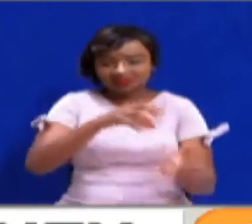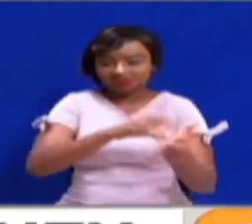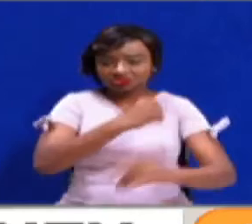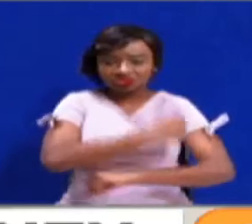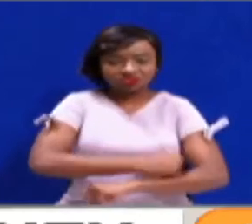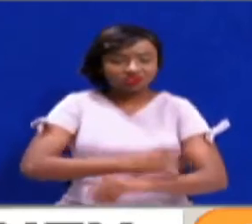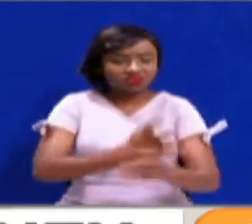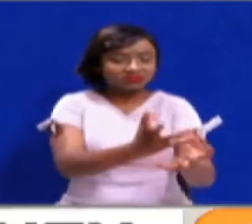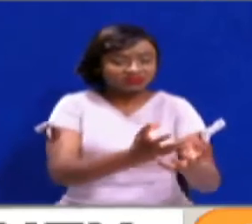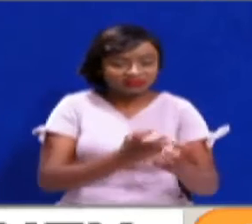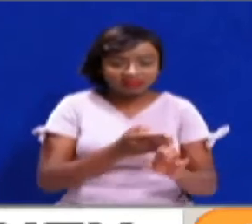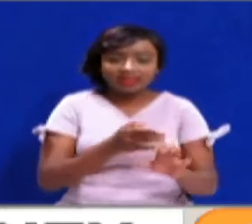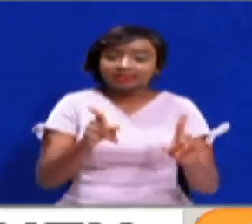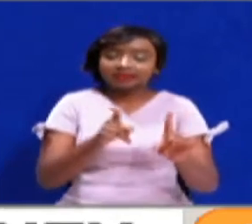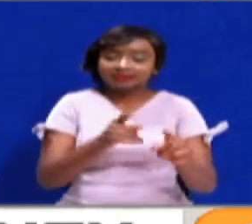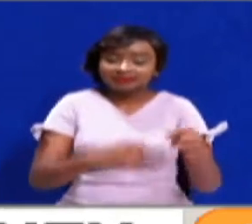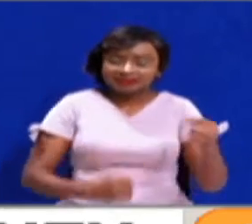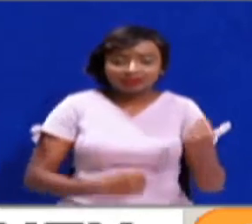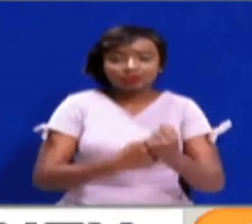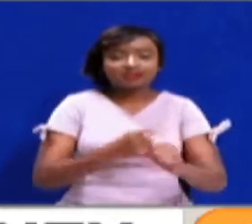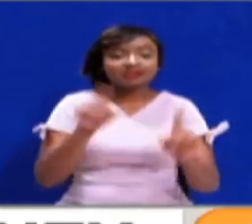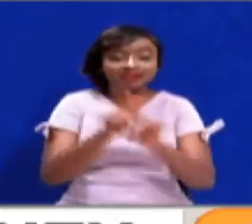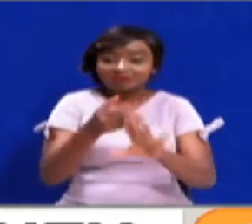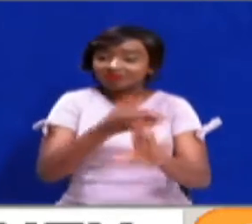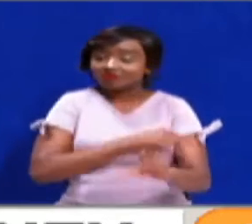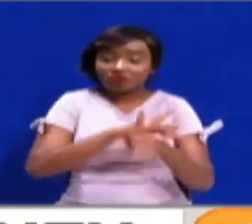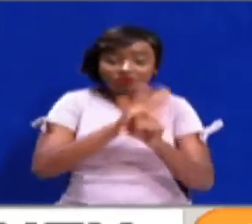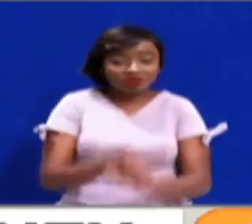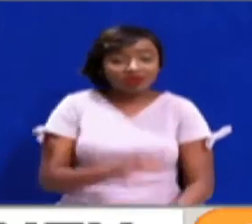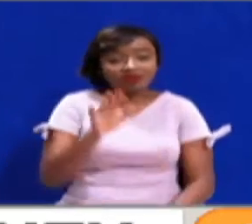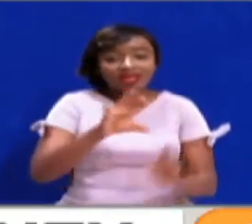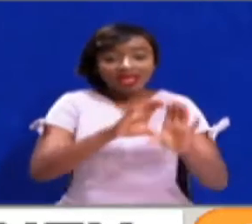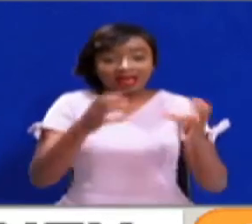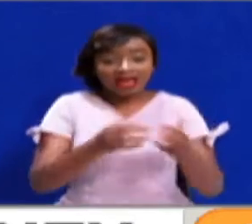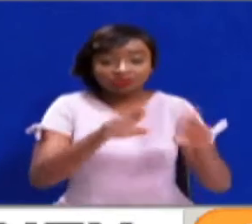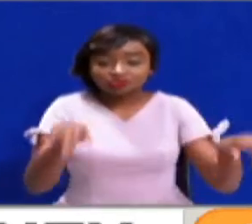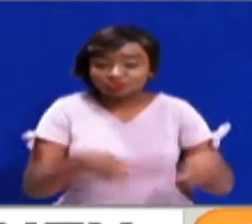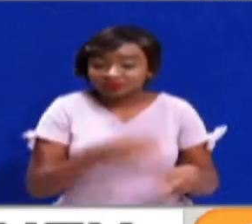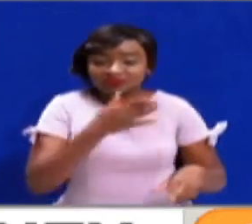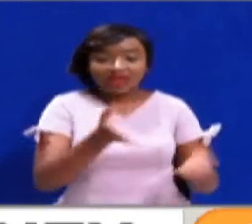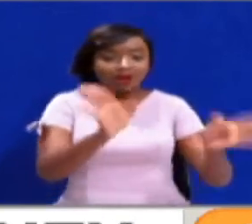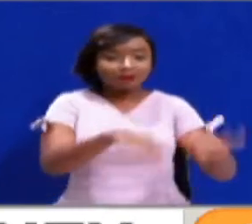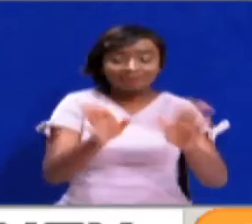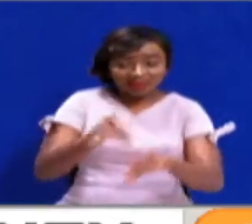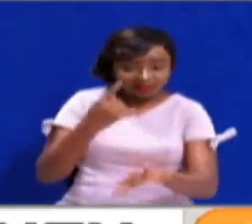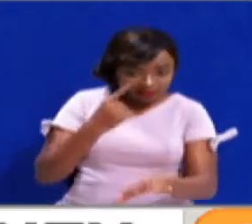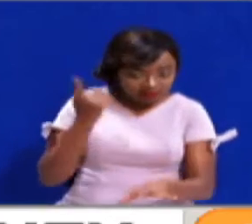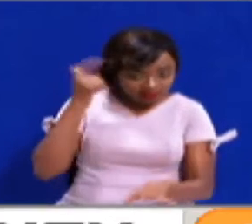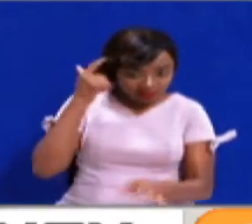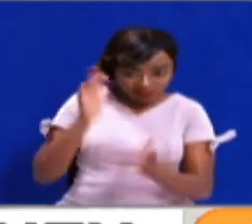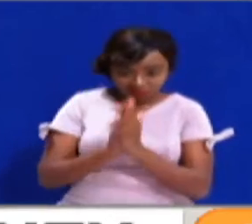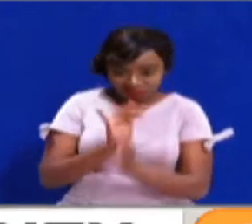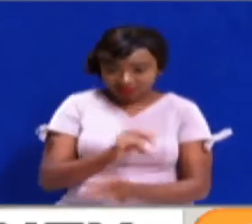been quite dire even before COVID-19. I mean, you know, the situation in classrooms, when you take a look at classrooms collapsing, you